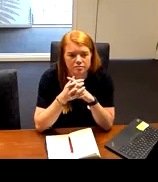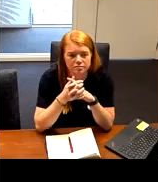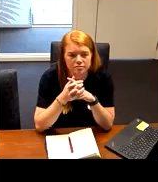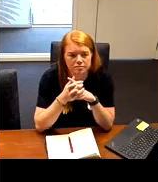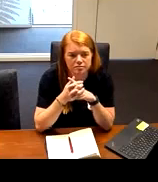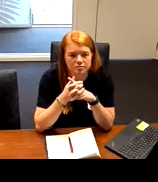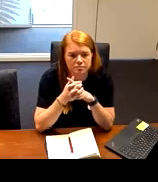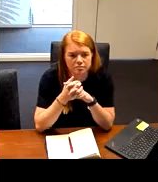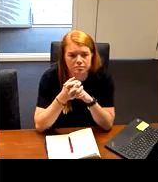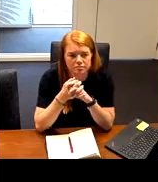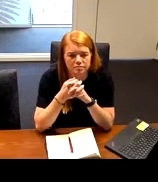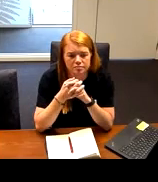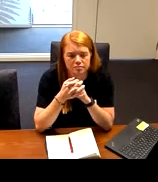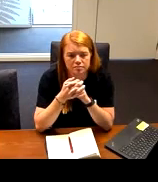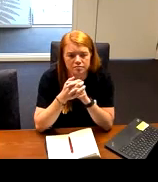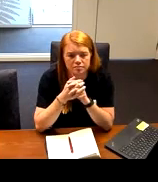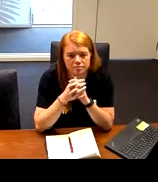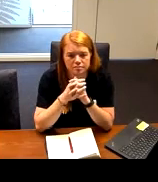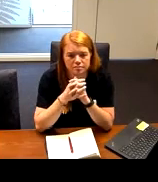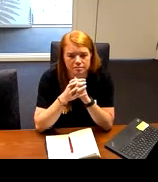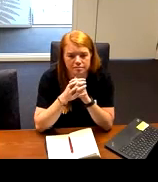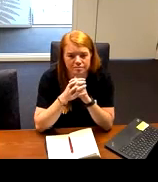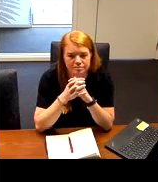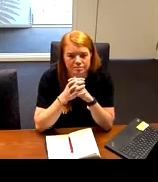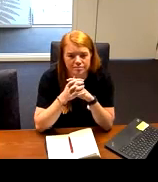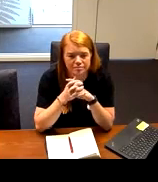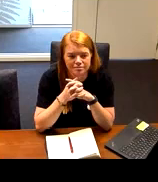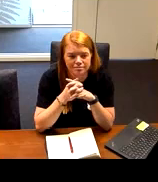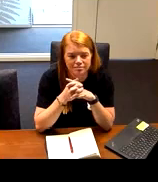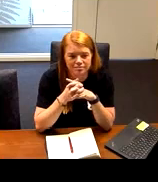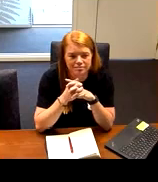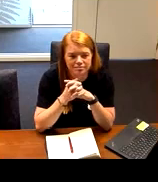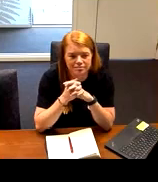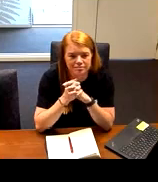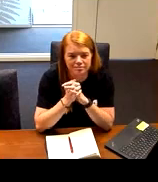affect the way we manage bats in Omahuta.